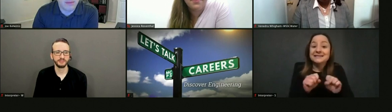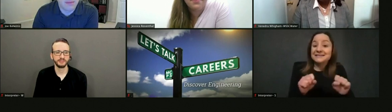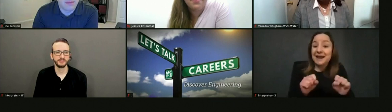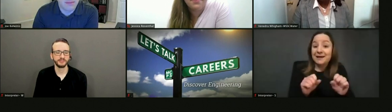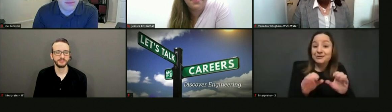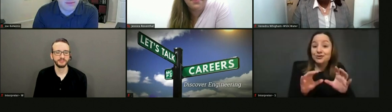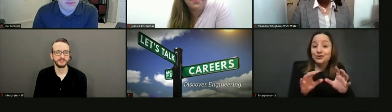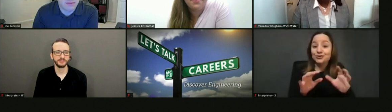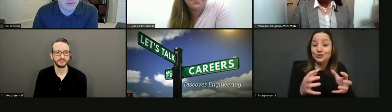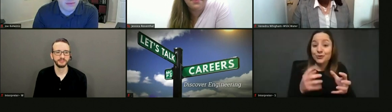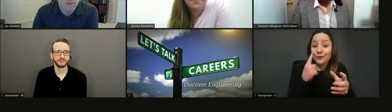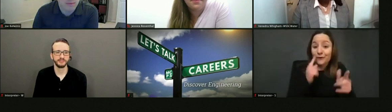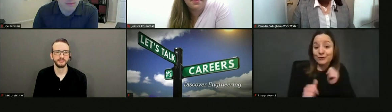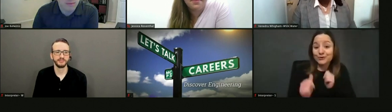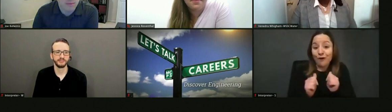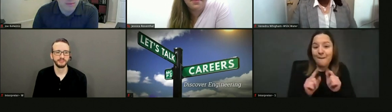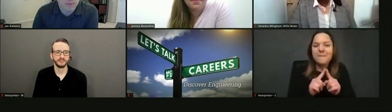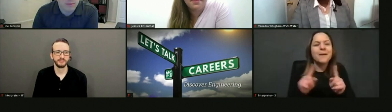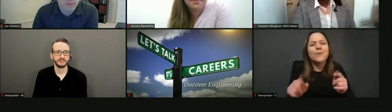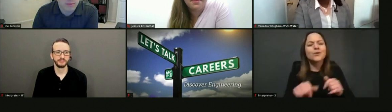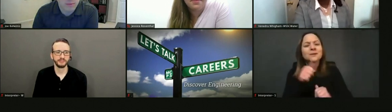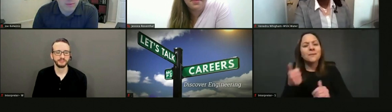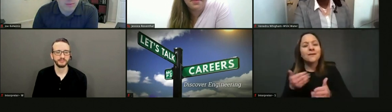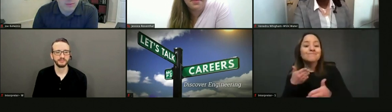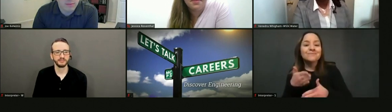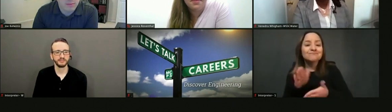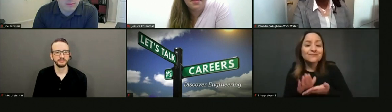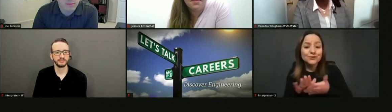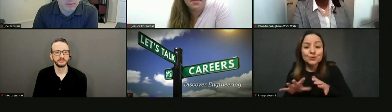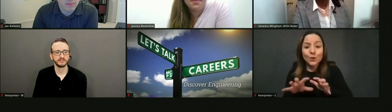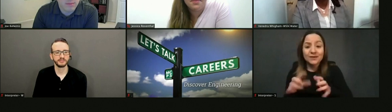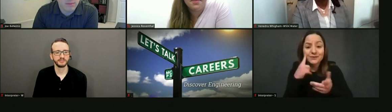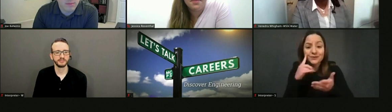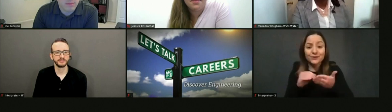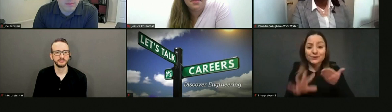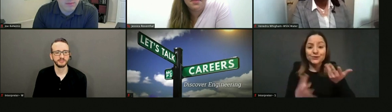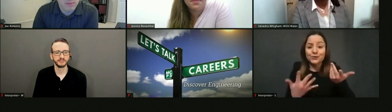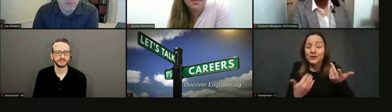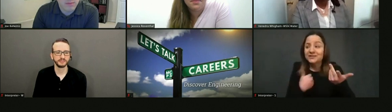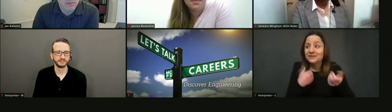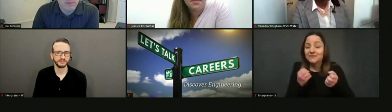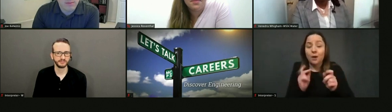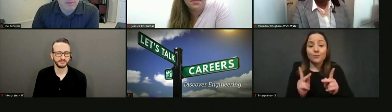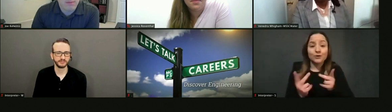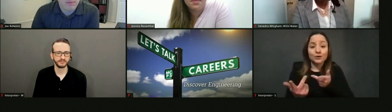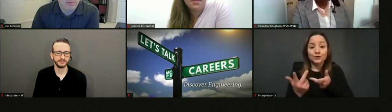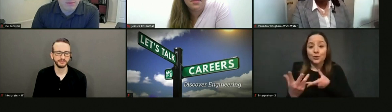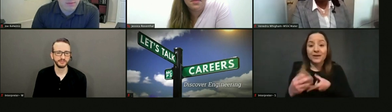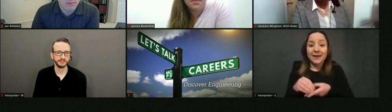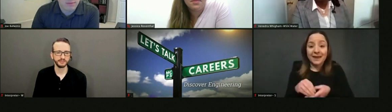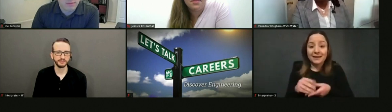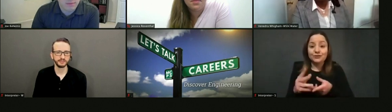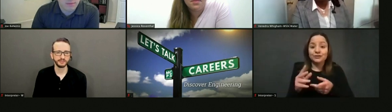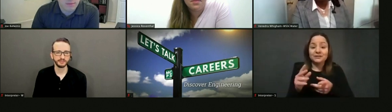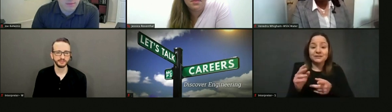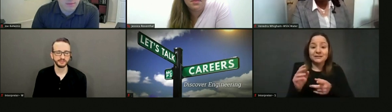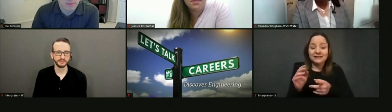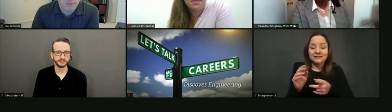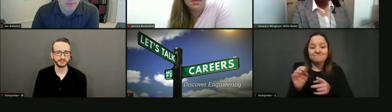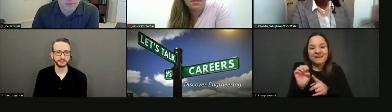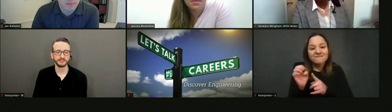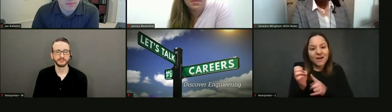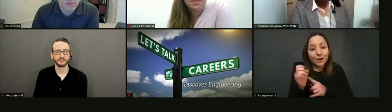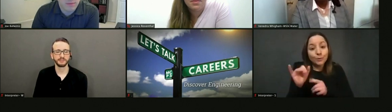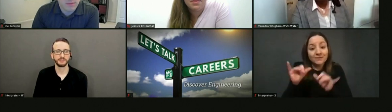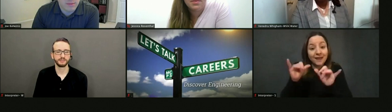but what are some other extracurricular activities where students can get a chance to engage in the environment engineers work in?